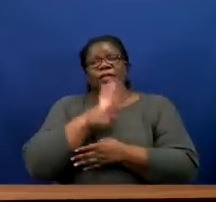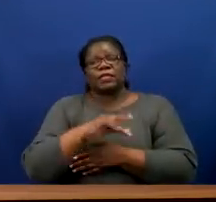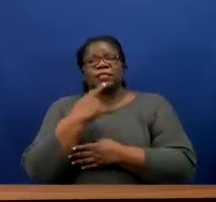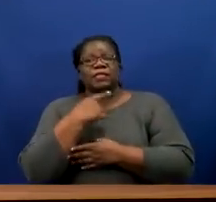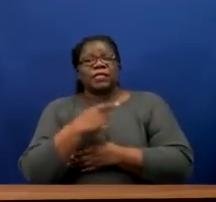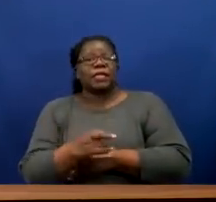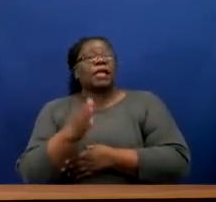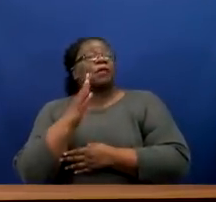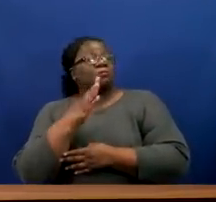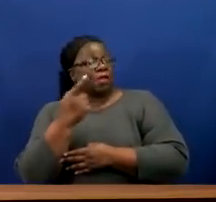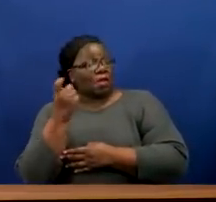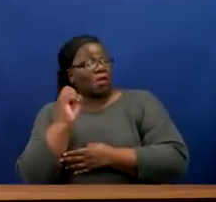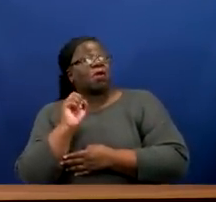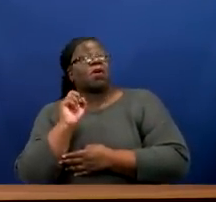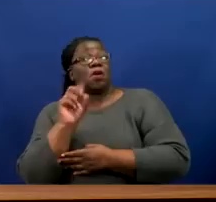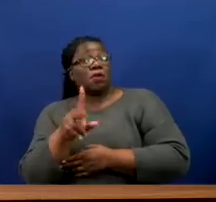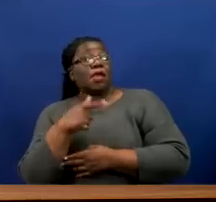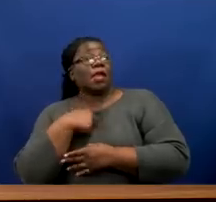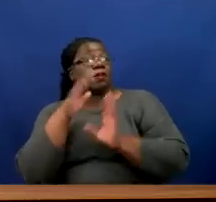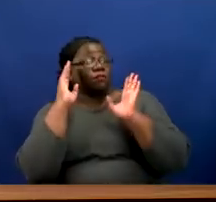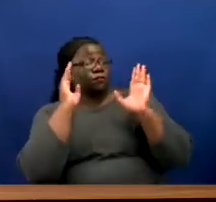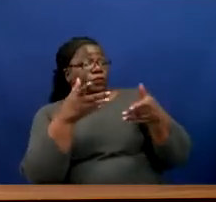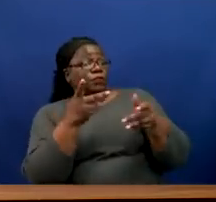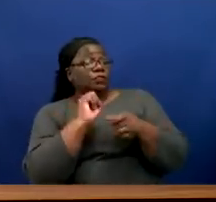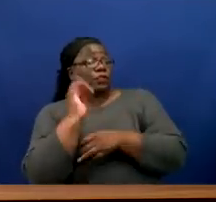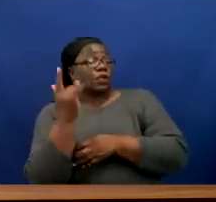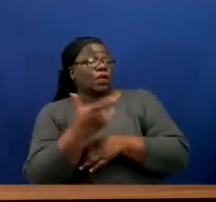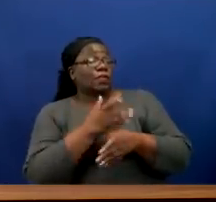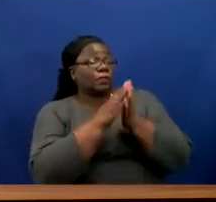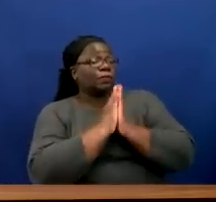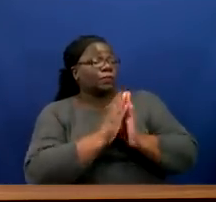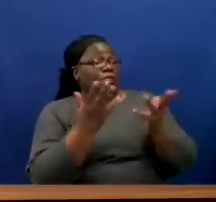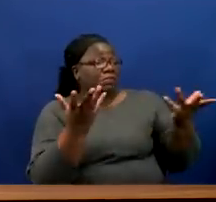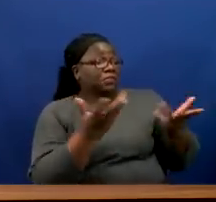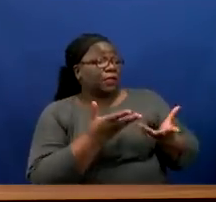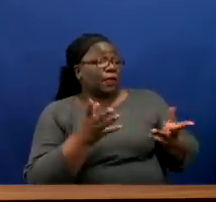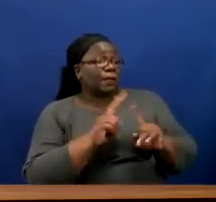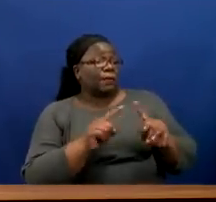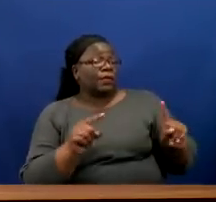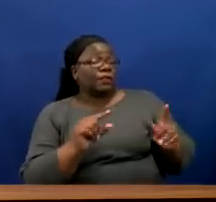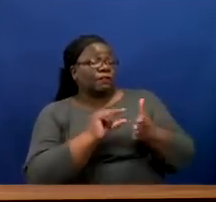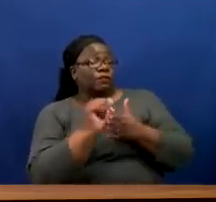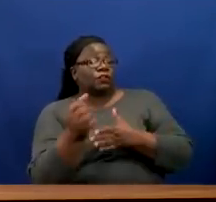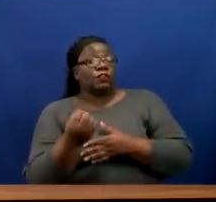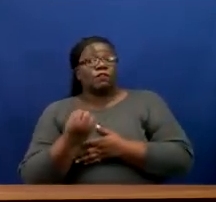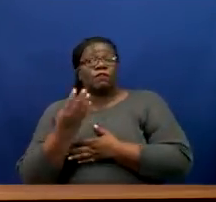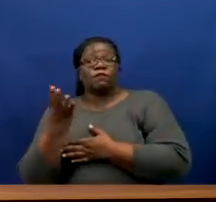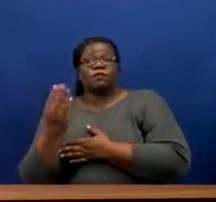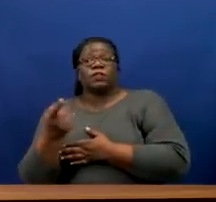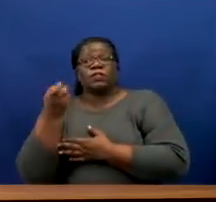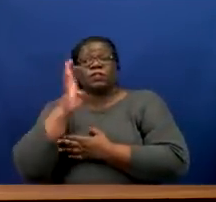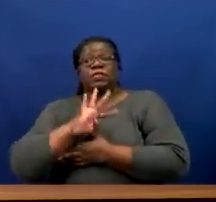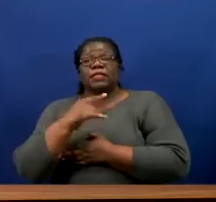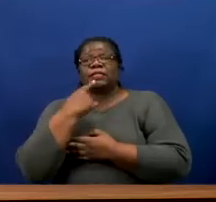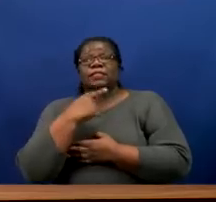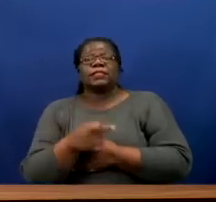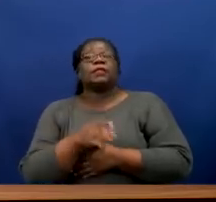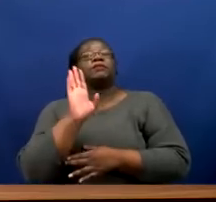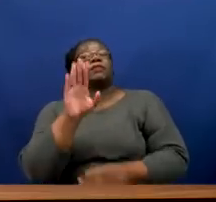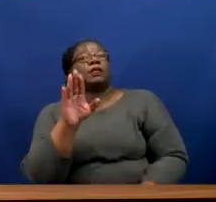verses, my eyes will be open, my ears will be attentive to the prayers that my people pray in this place. But verse 14, God says, listen